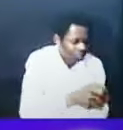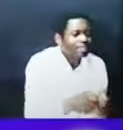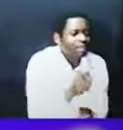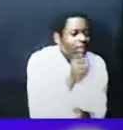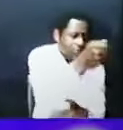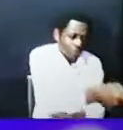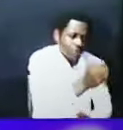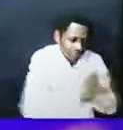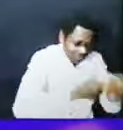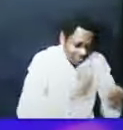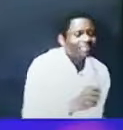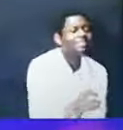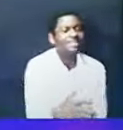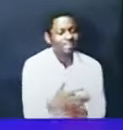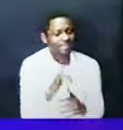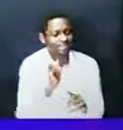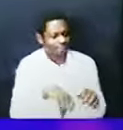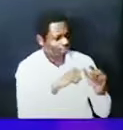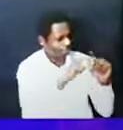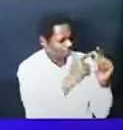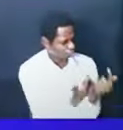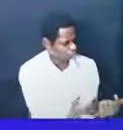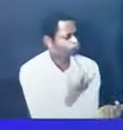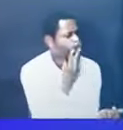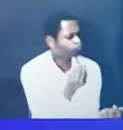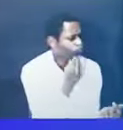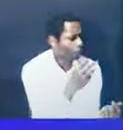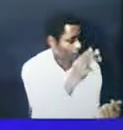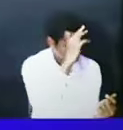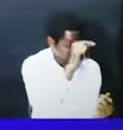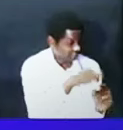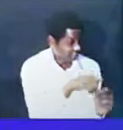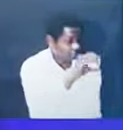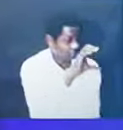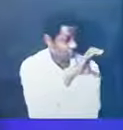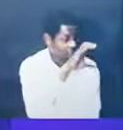Some of the Jews however men from Cyprus. Now this Cyprus is not a Jewish